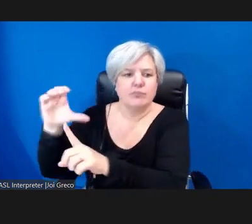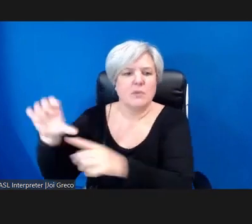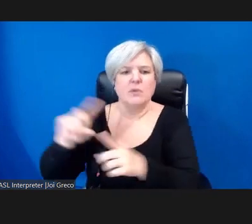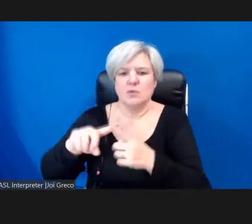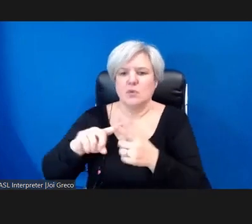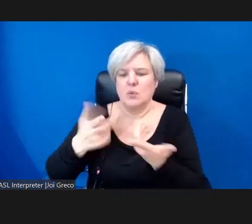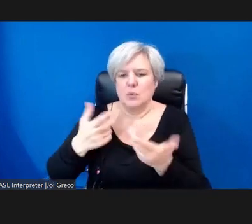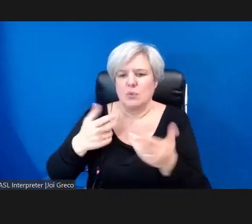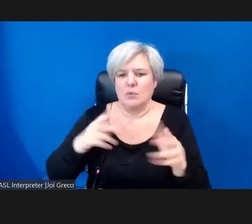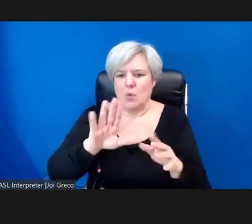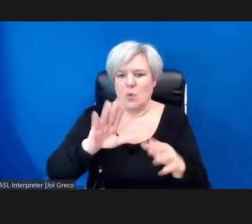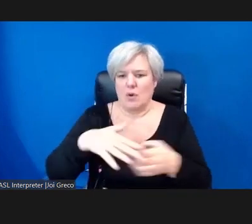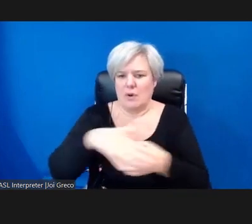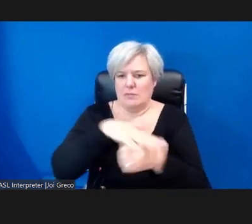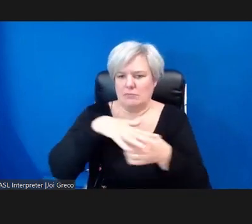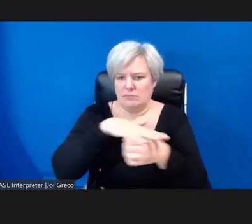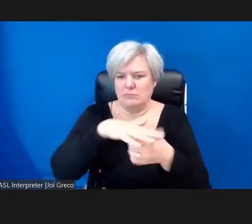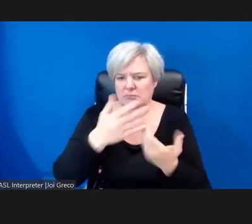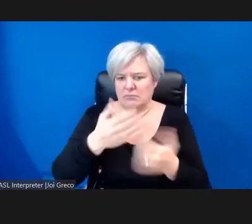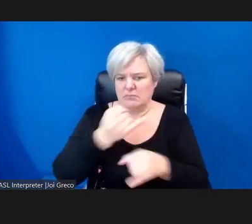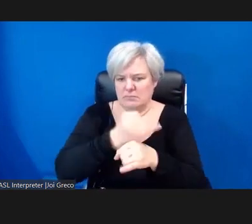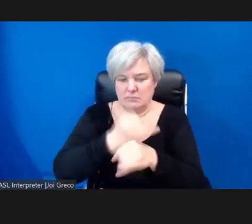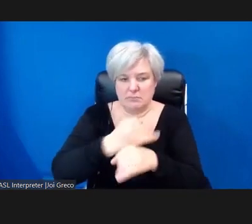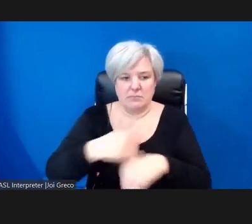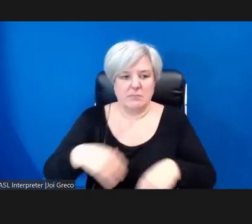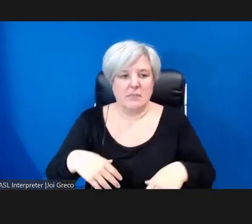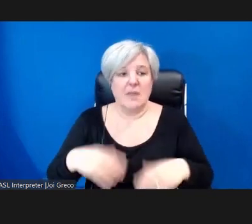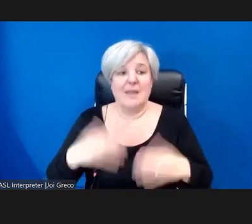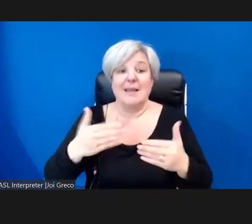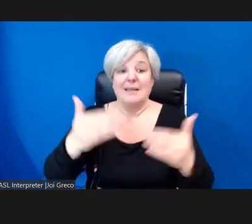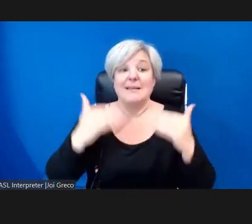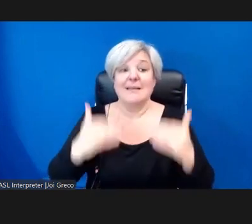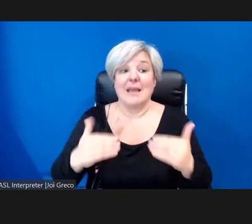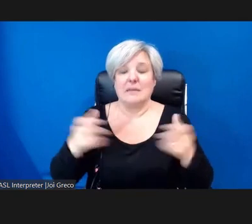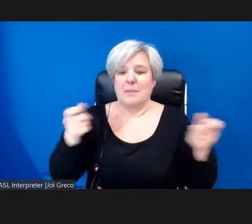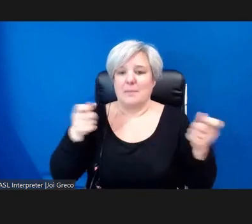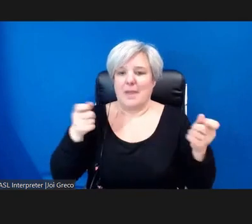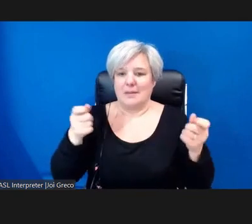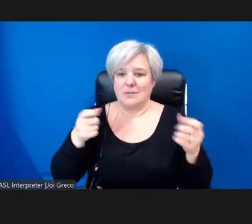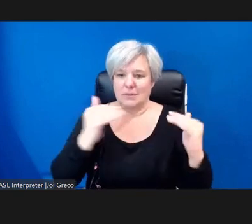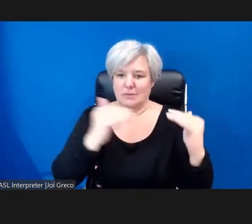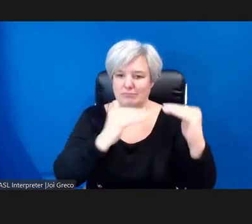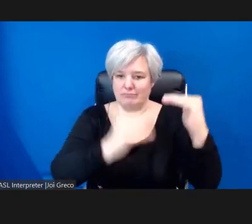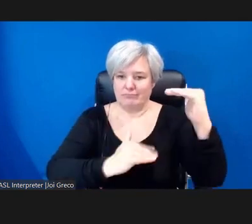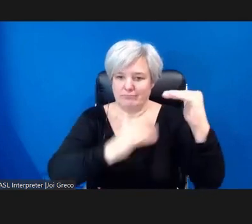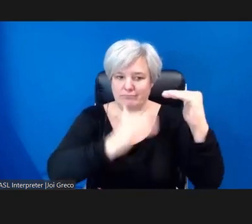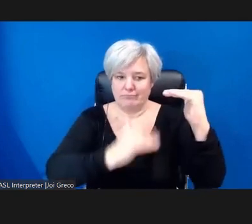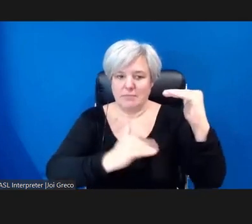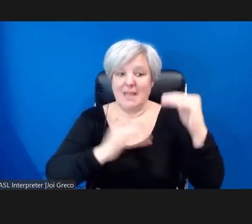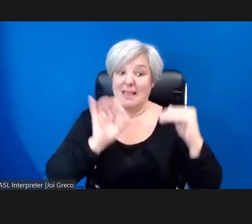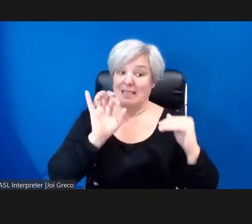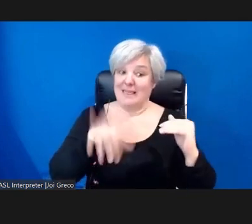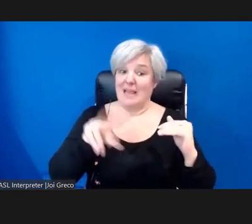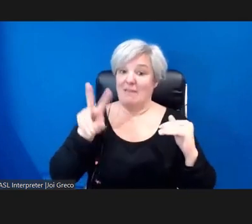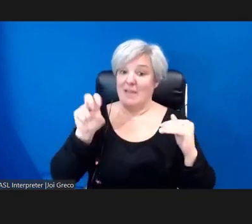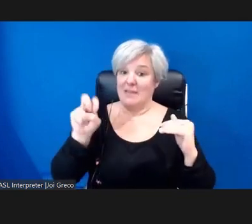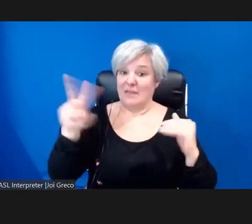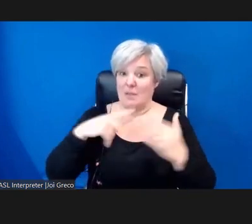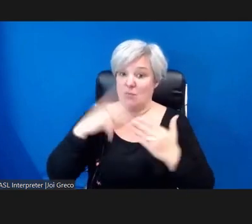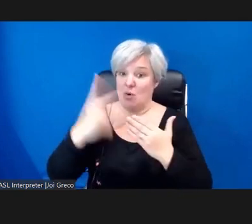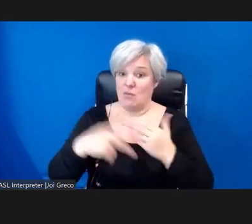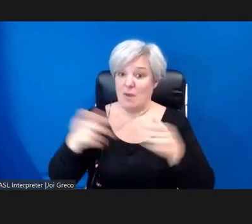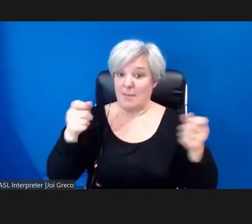your birth facilities. Next is the request management section. This is where the VSV